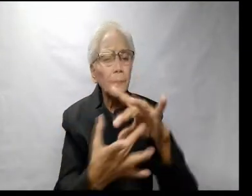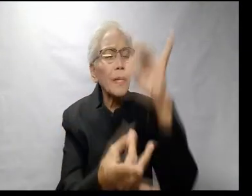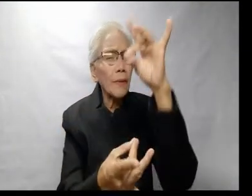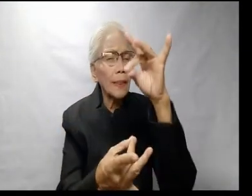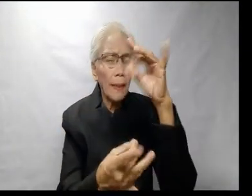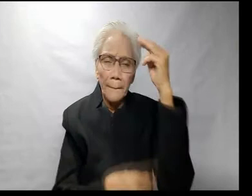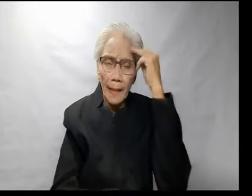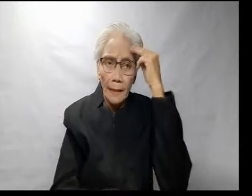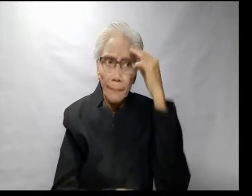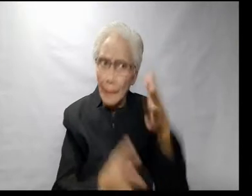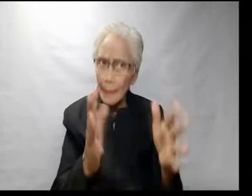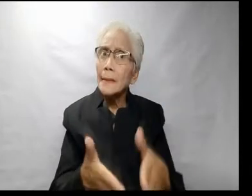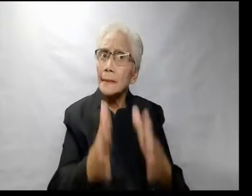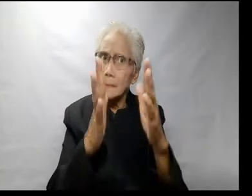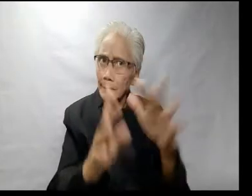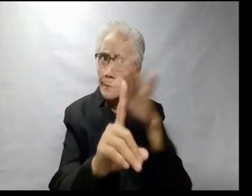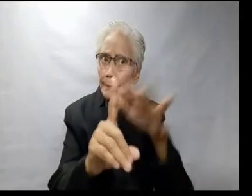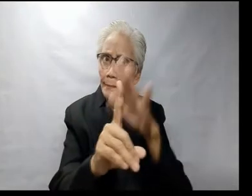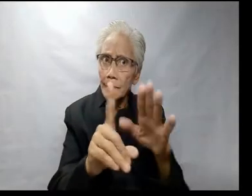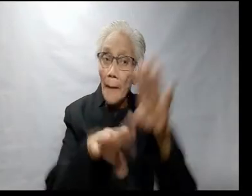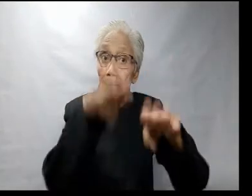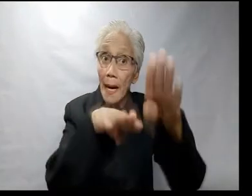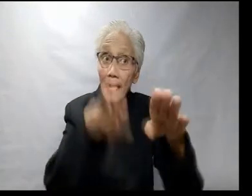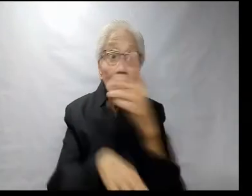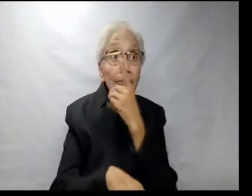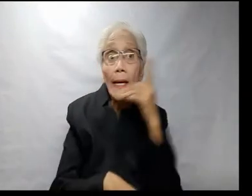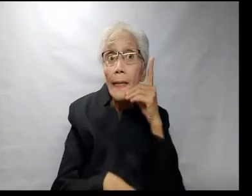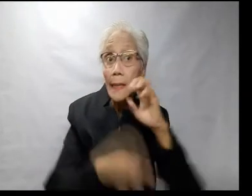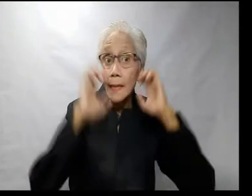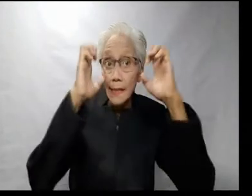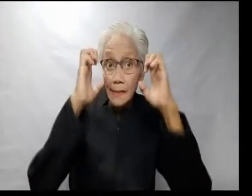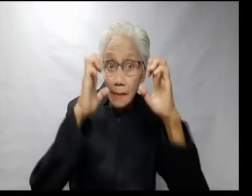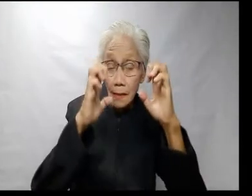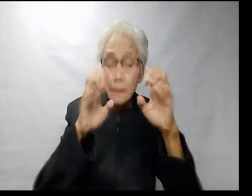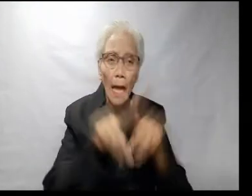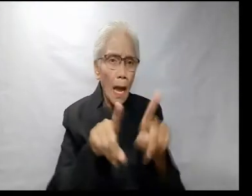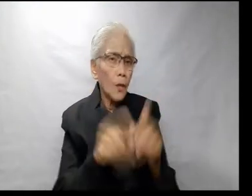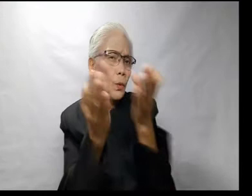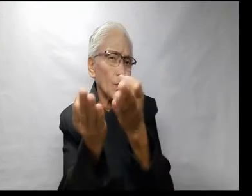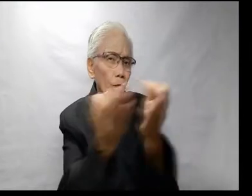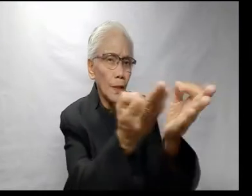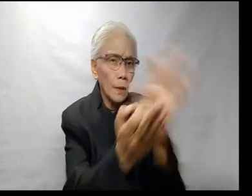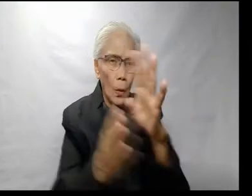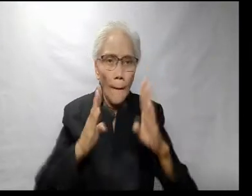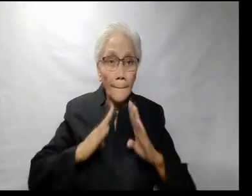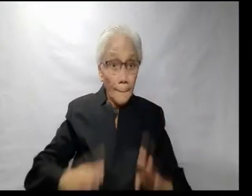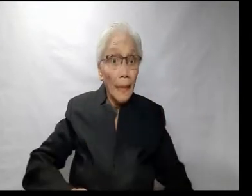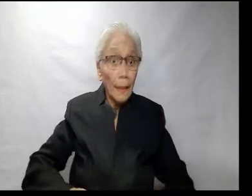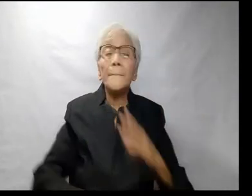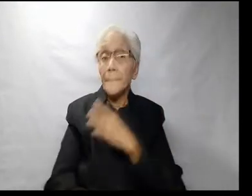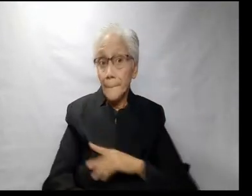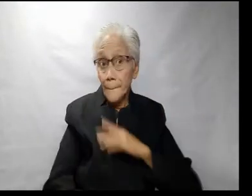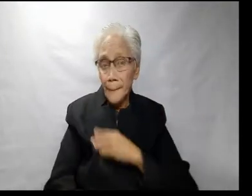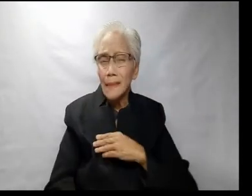be spirit-minded. Let us observe the rule of balanced diet and exercise. As you feed your